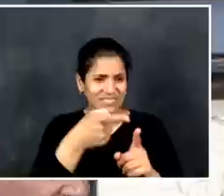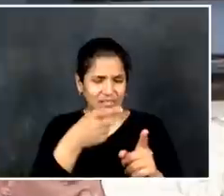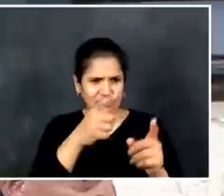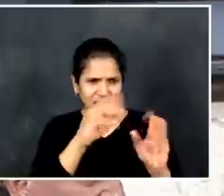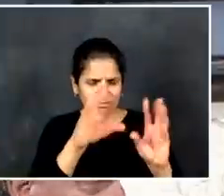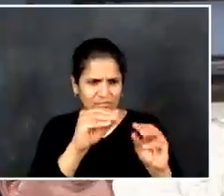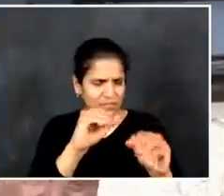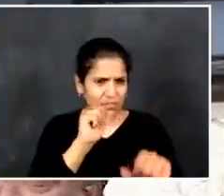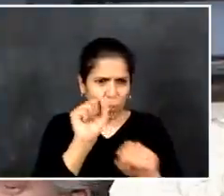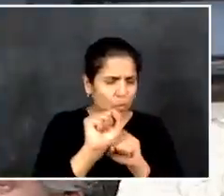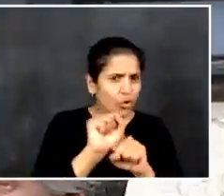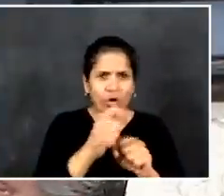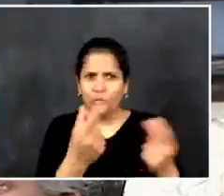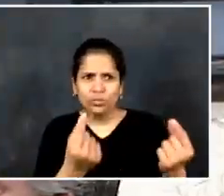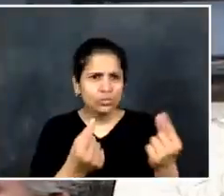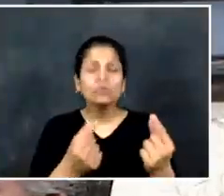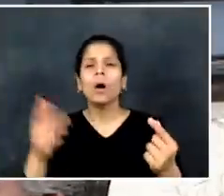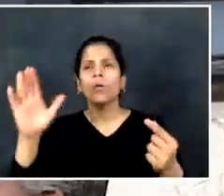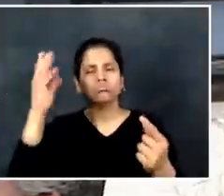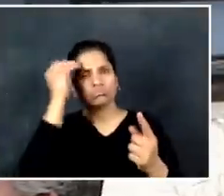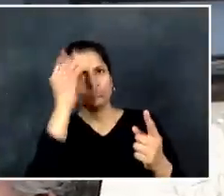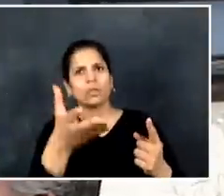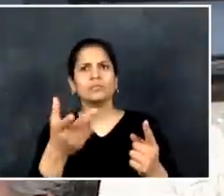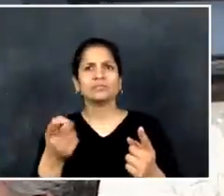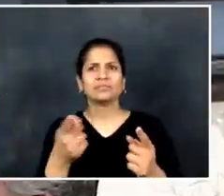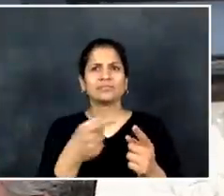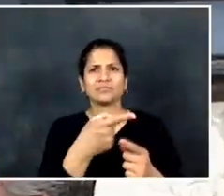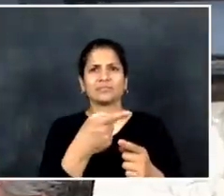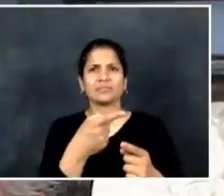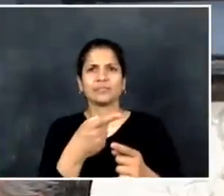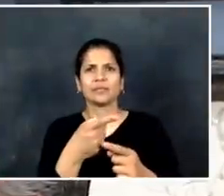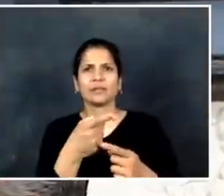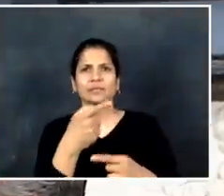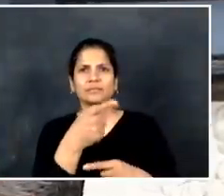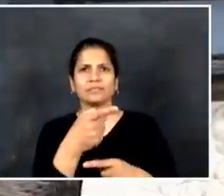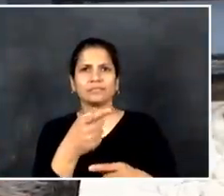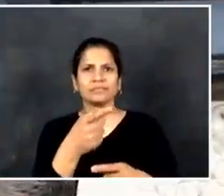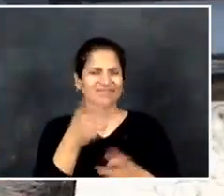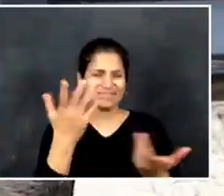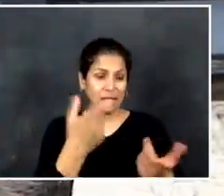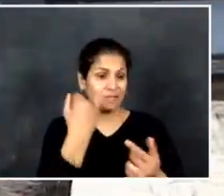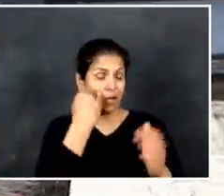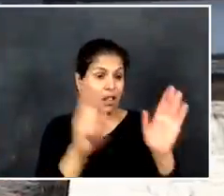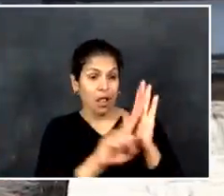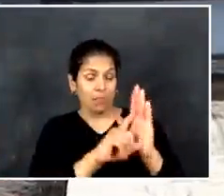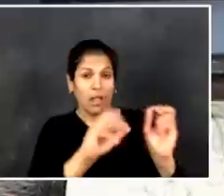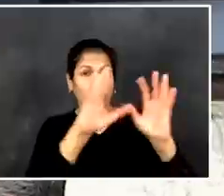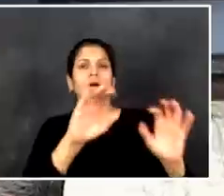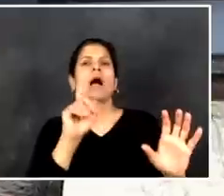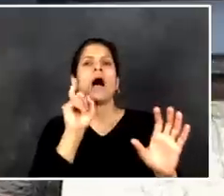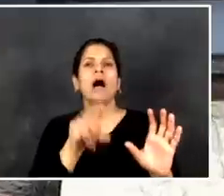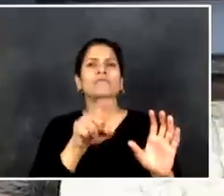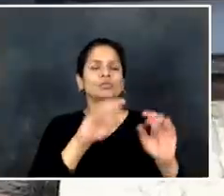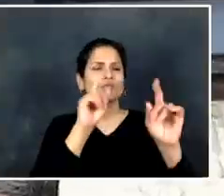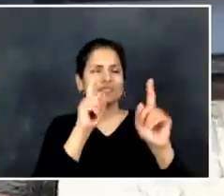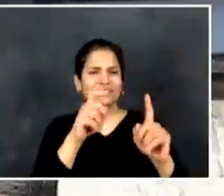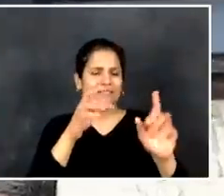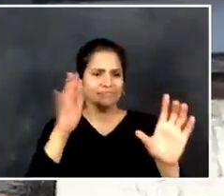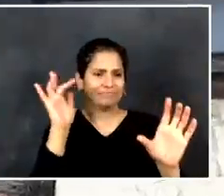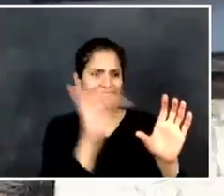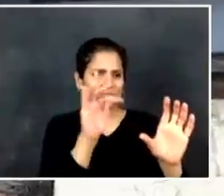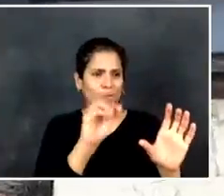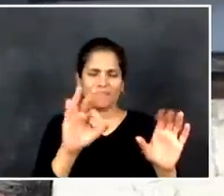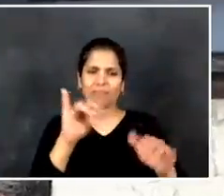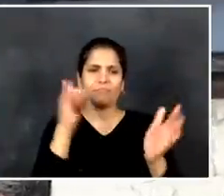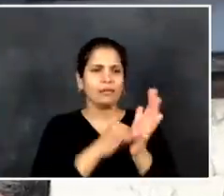And so it's a minimum viable product around replacing a human hand, and it's able to do that with a much higher